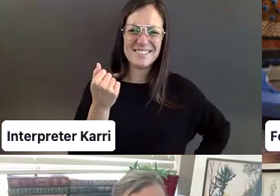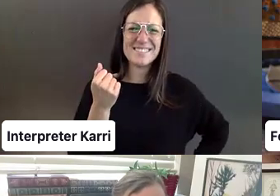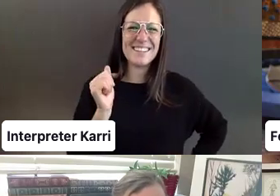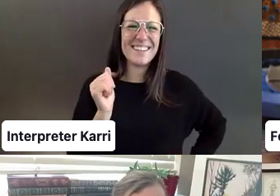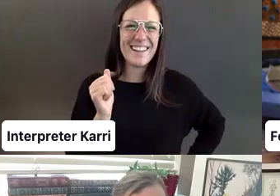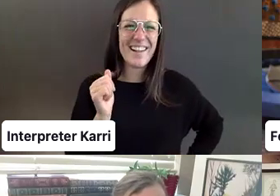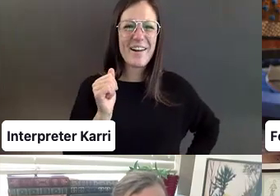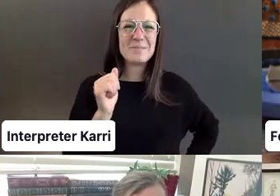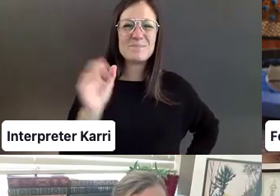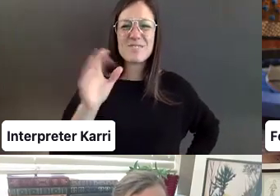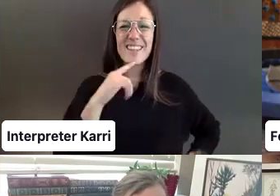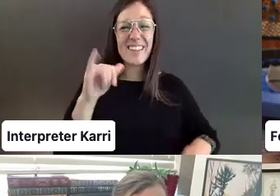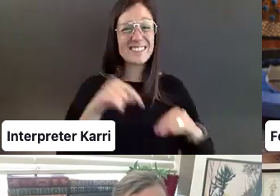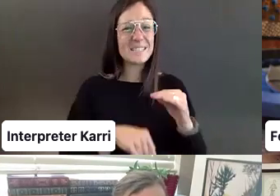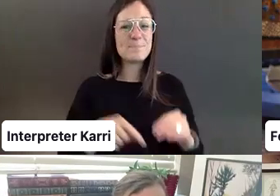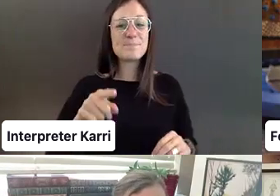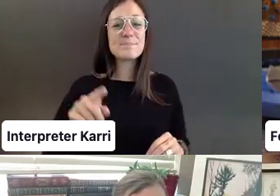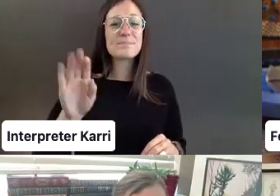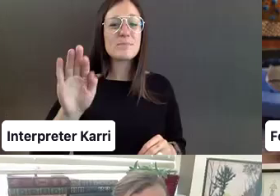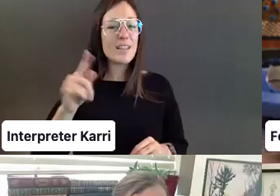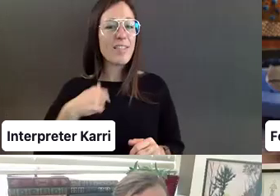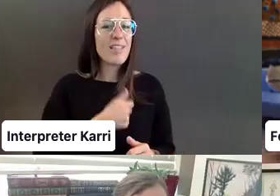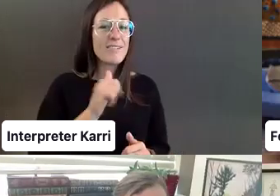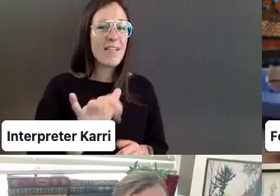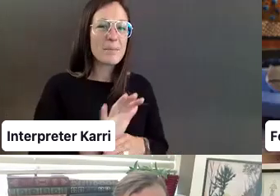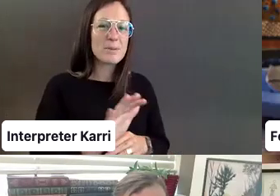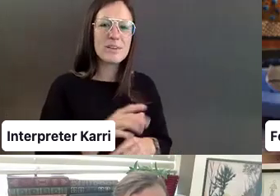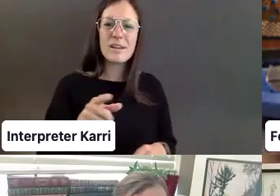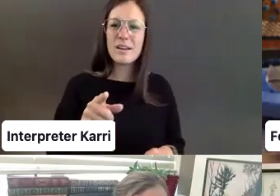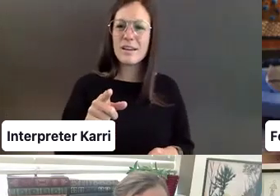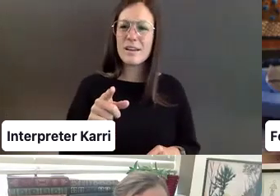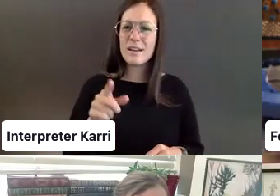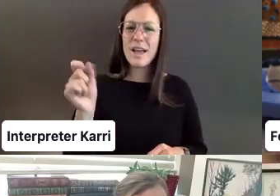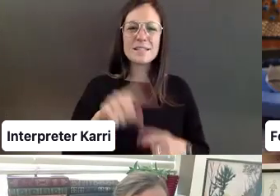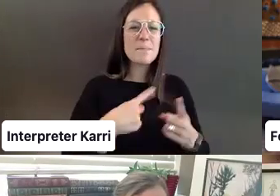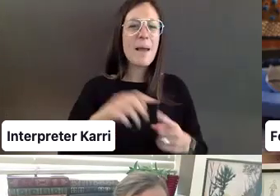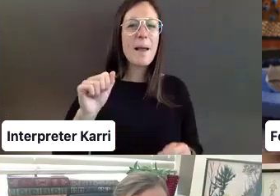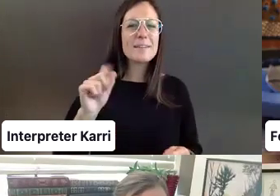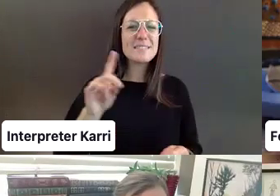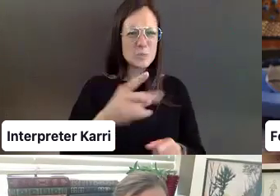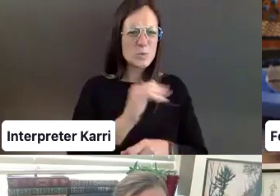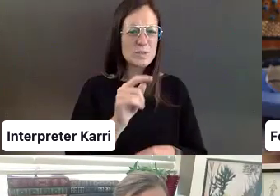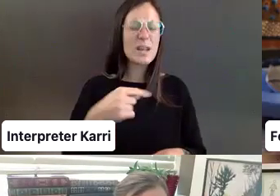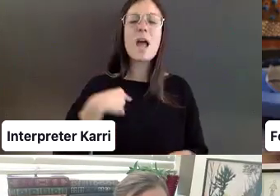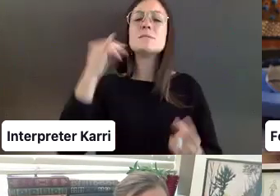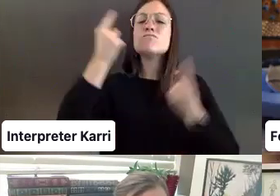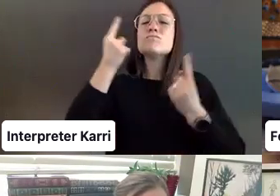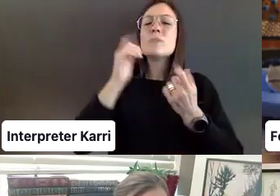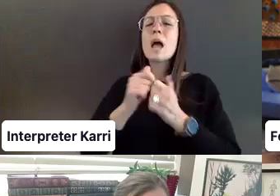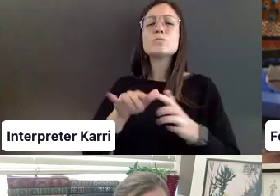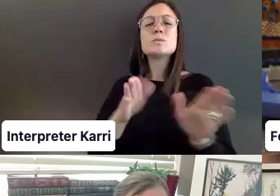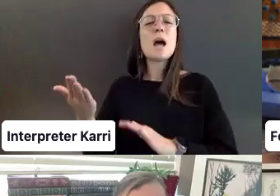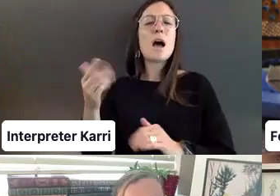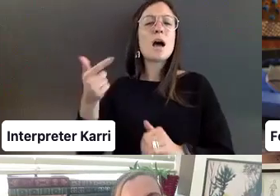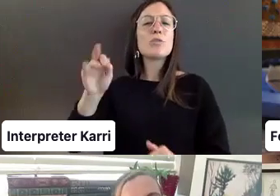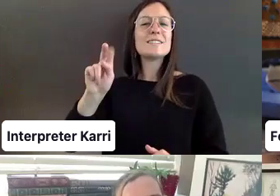I love the deep I cut. love that movie. That's a Did you deep use cut. it for Abaddon? Did you use it? yeah. I was like, how do I die so gracefully with my head